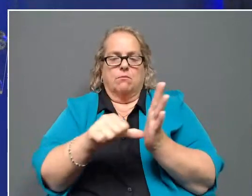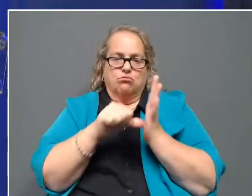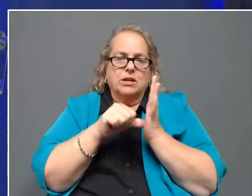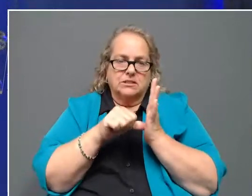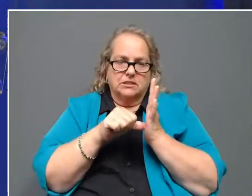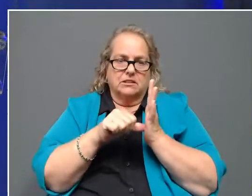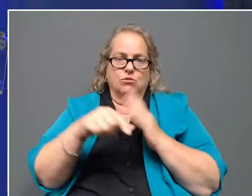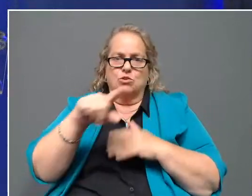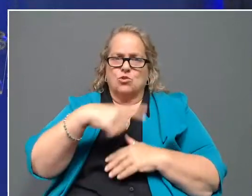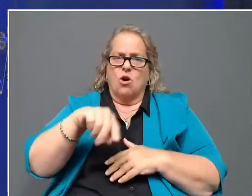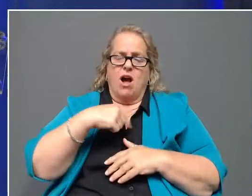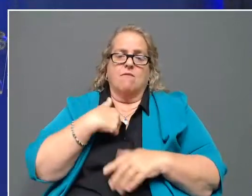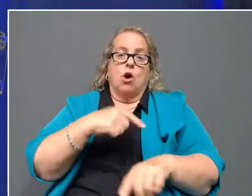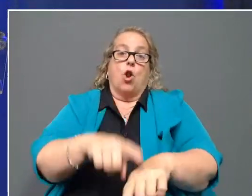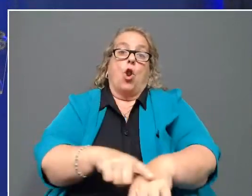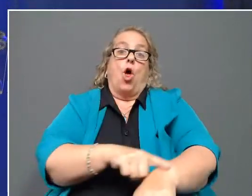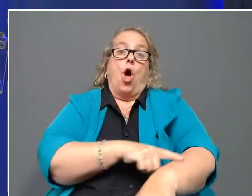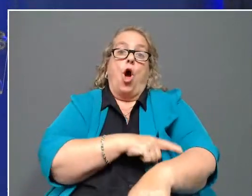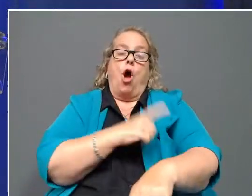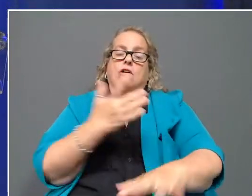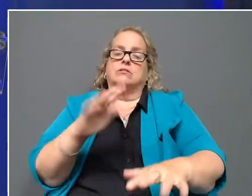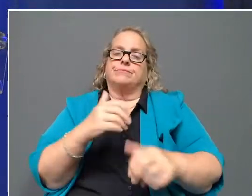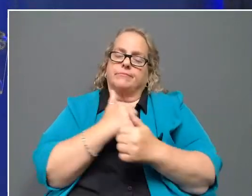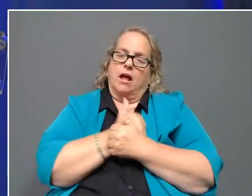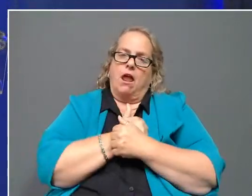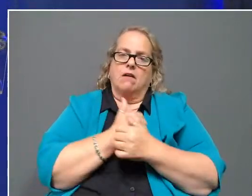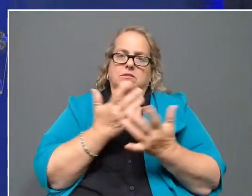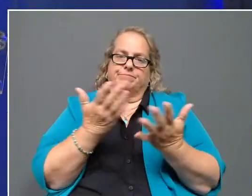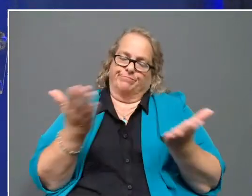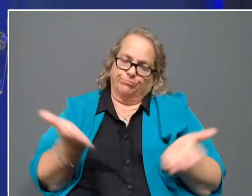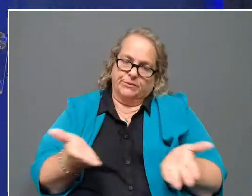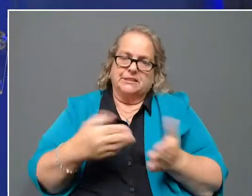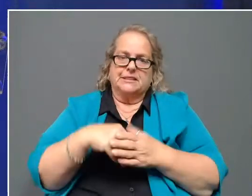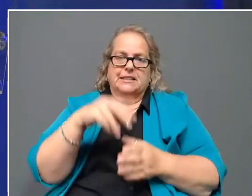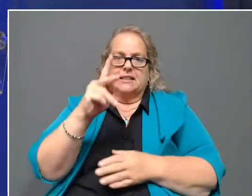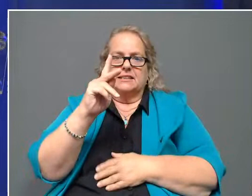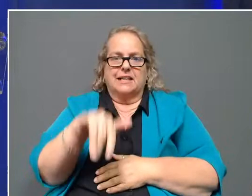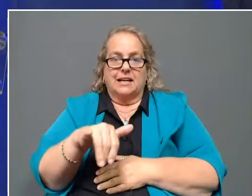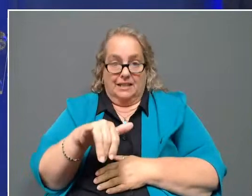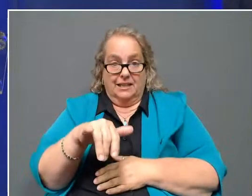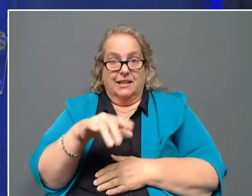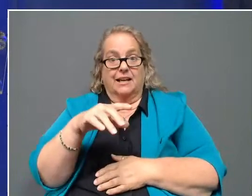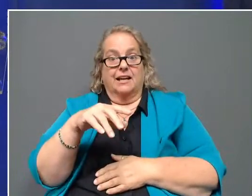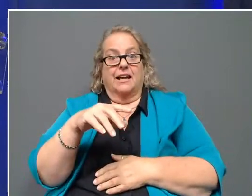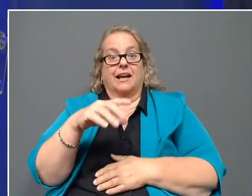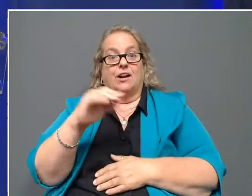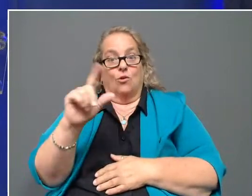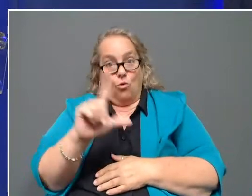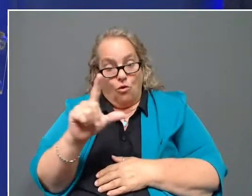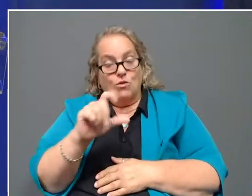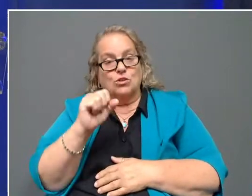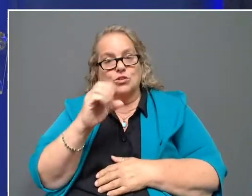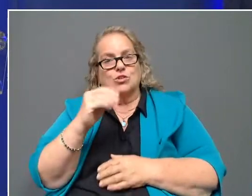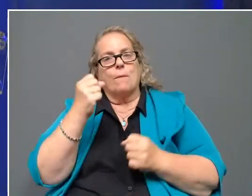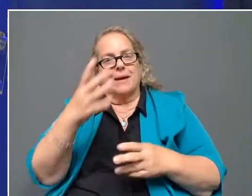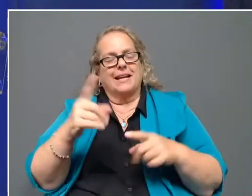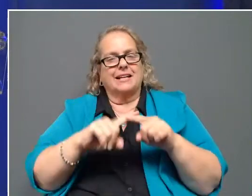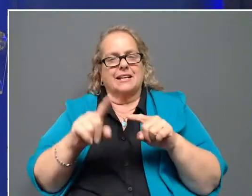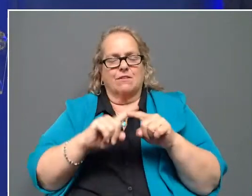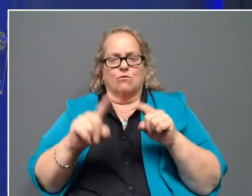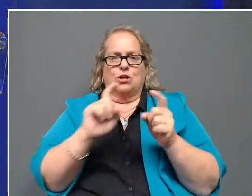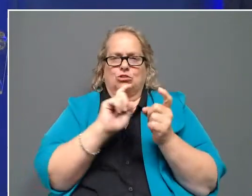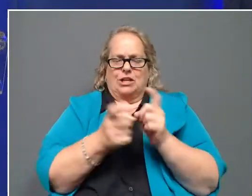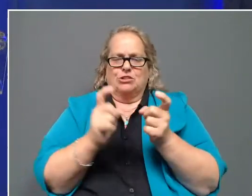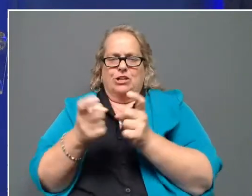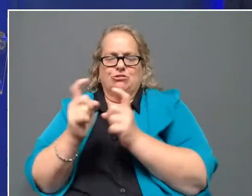in our community, as you know, as well. So there's been a lot of cycles out here at Appliance Park, and it's great to see us on an upcycle